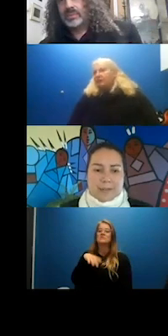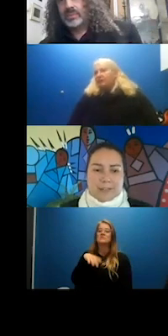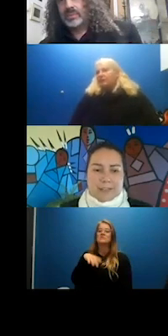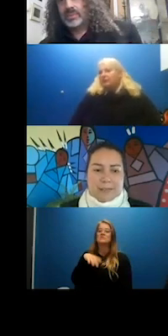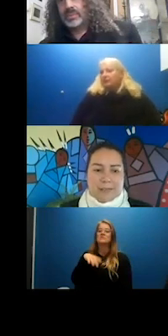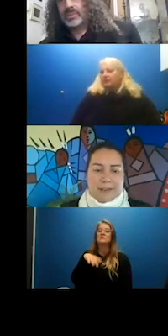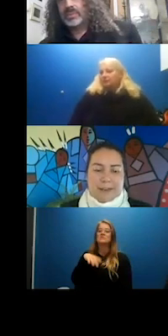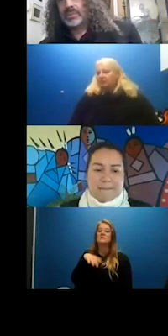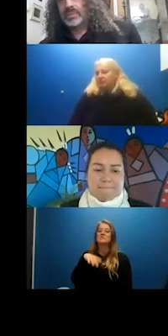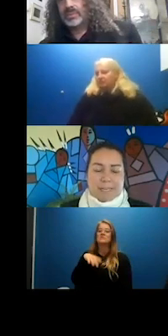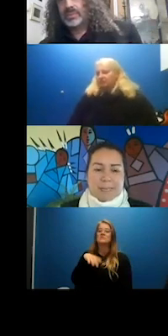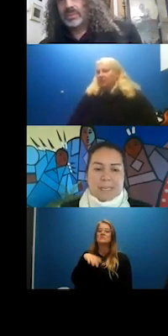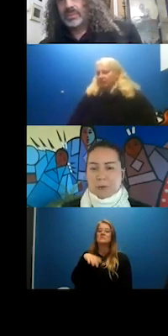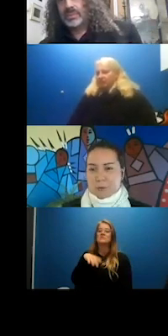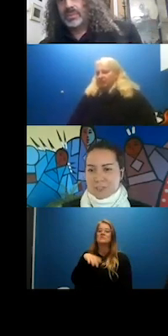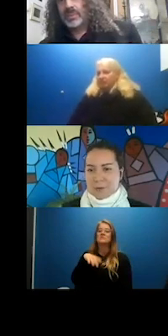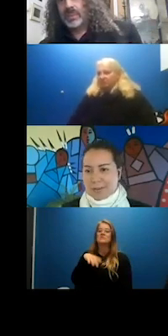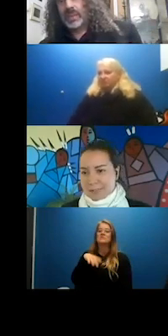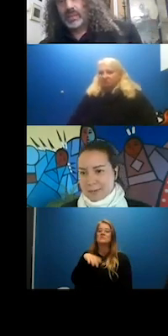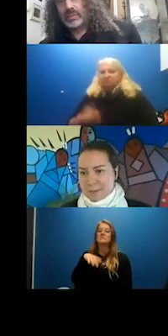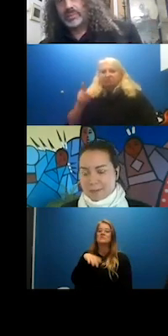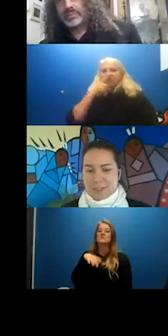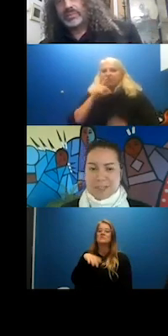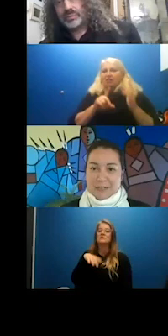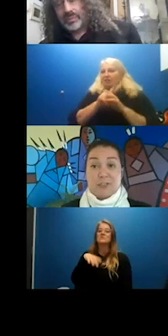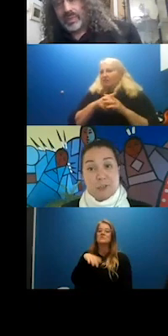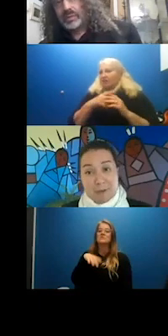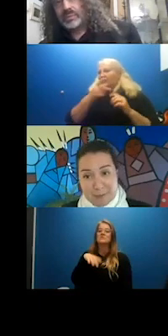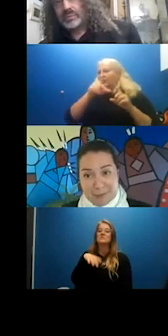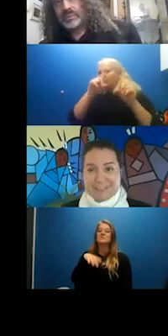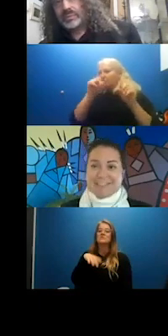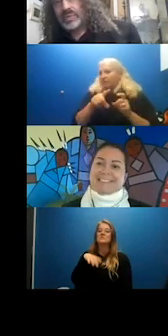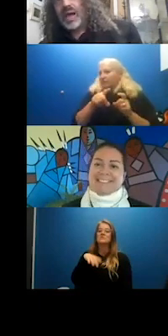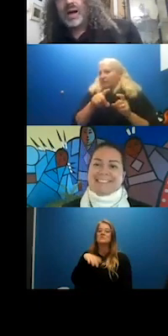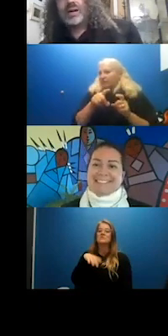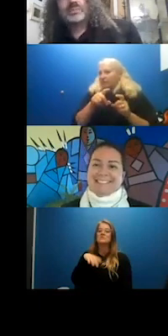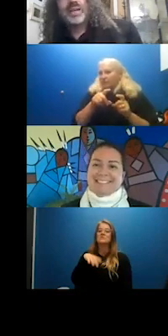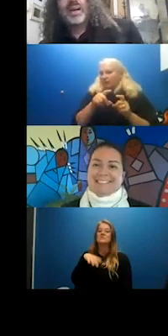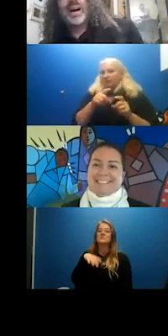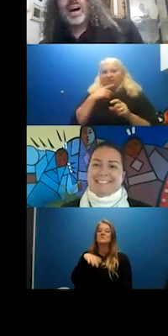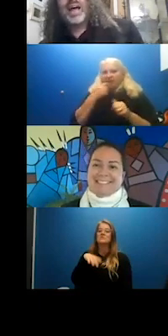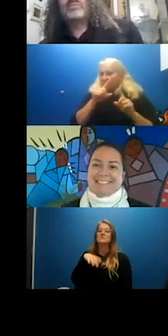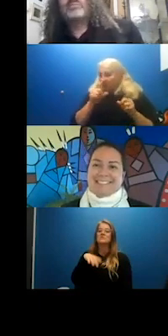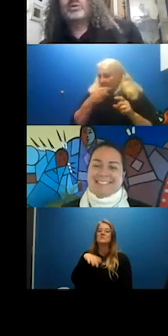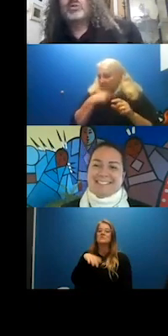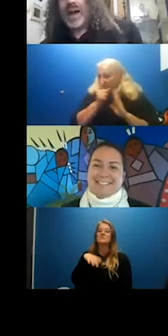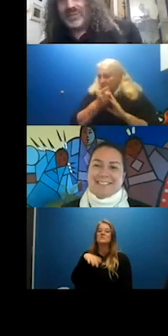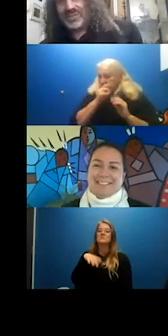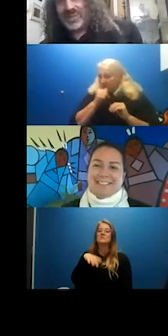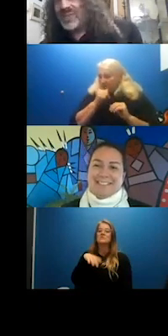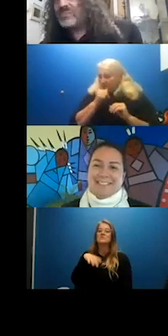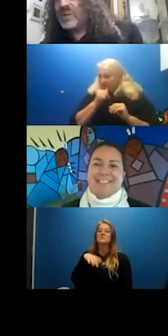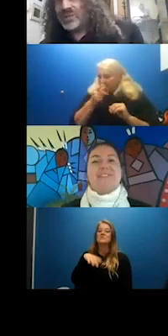Oh, thank you. Another question that we had that came up in the chat is actually, do you have a book? I have a book